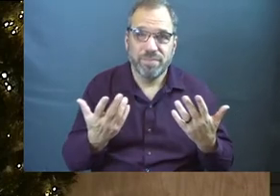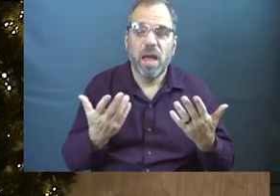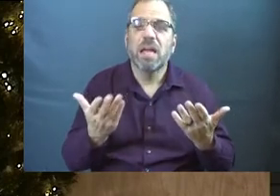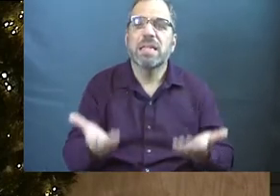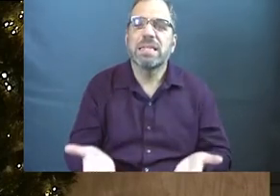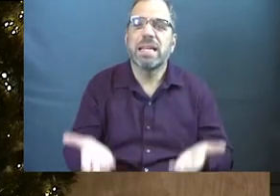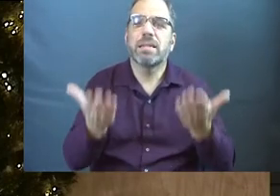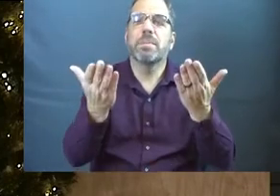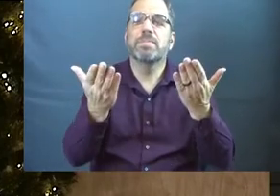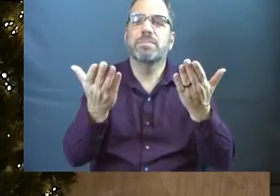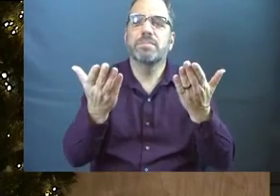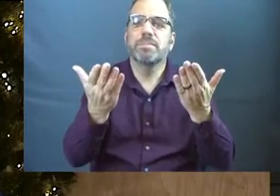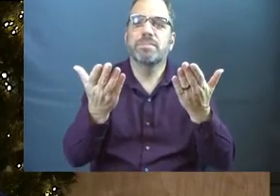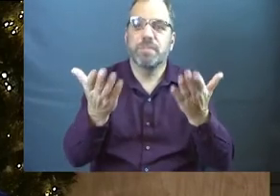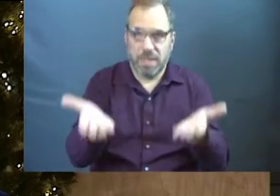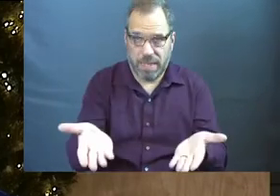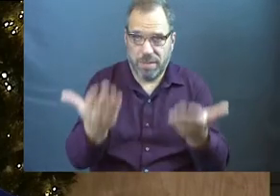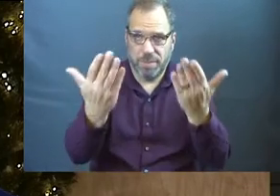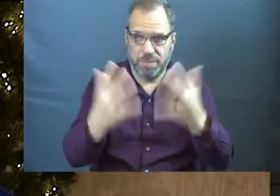guys stand up?